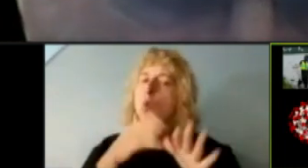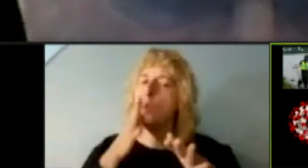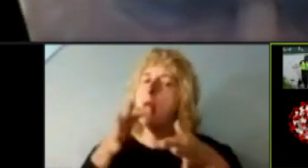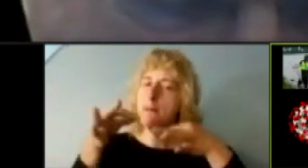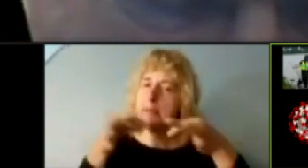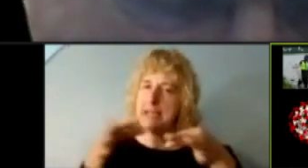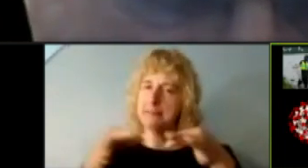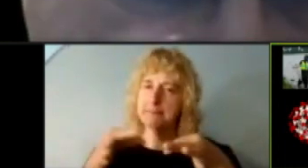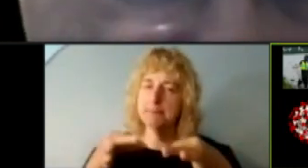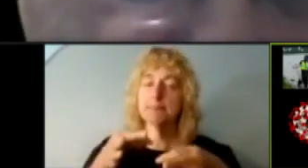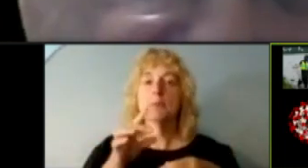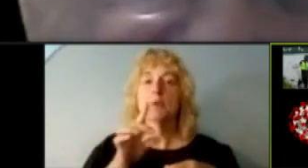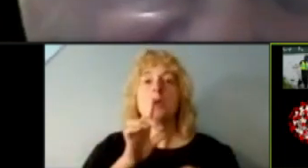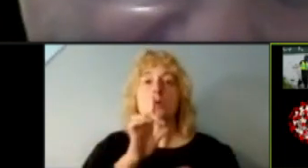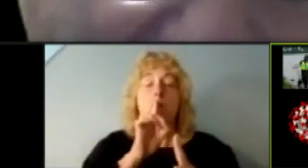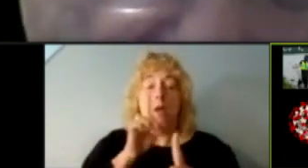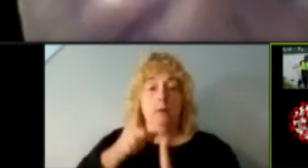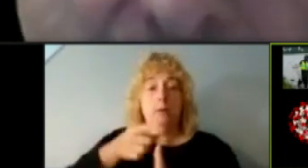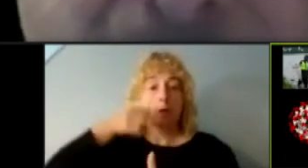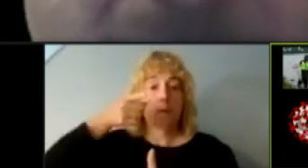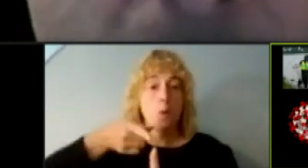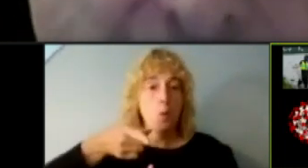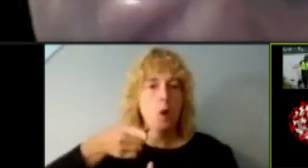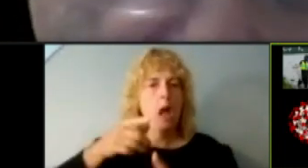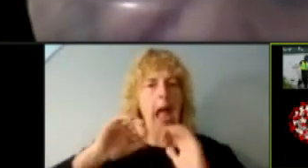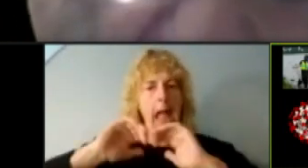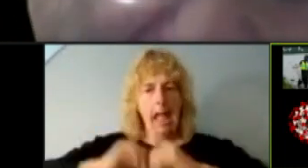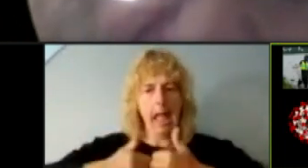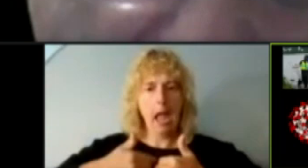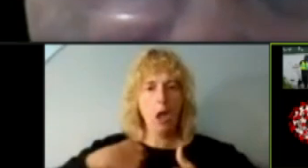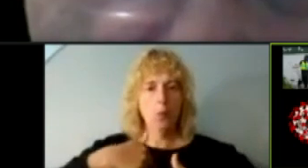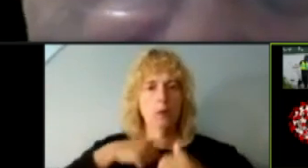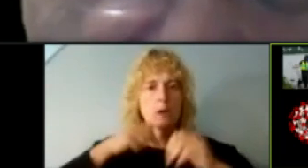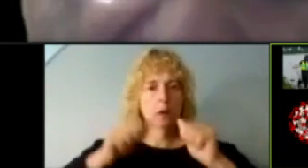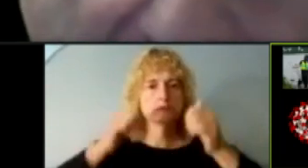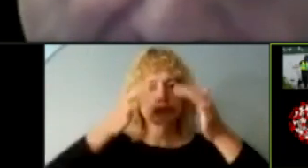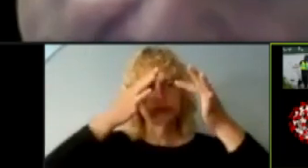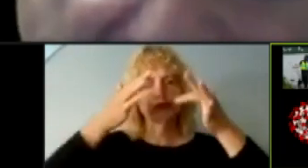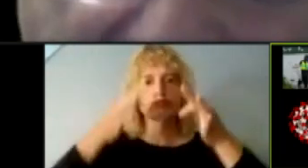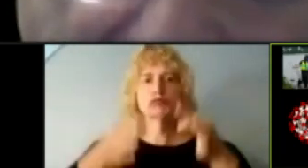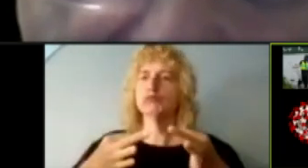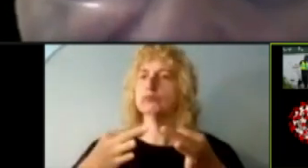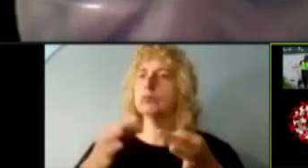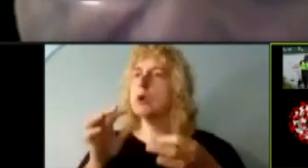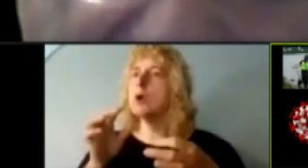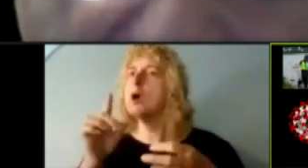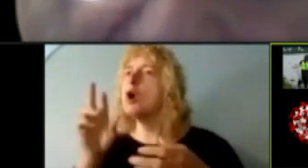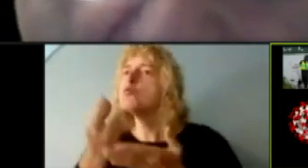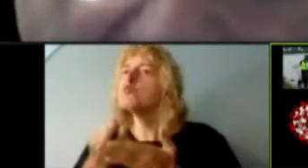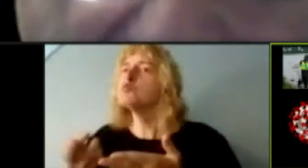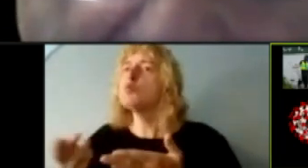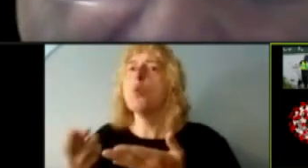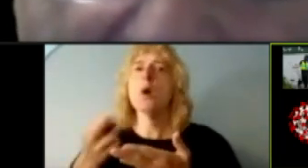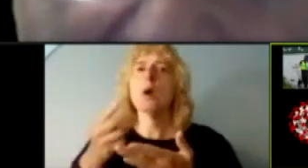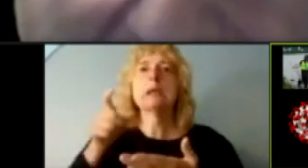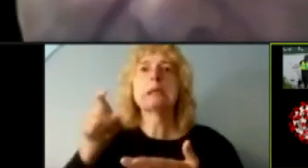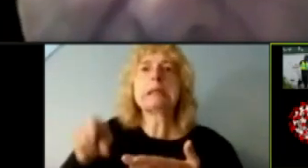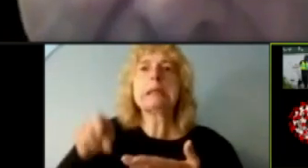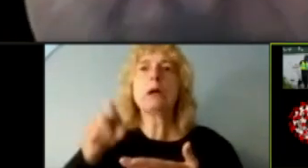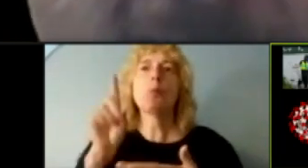line is how can we determine where resources are needed in the